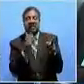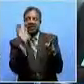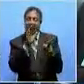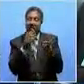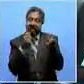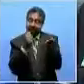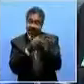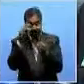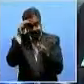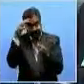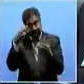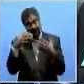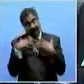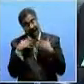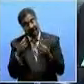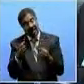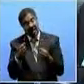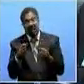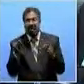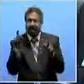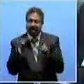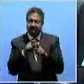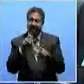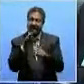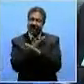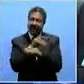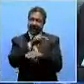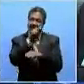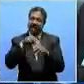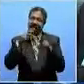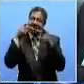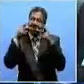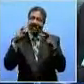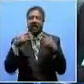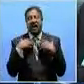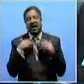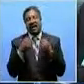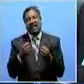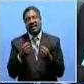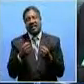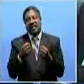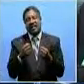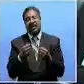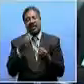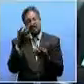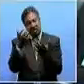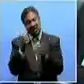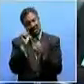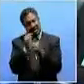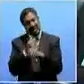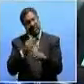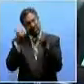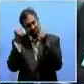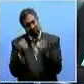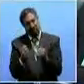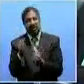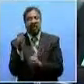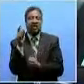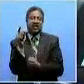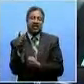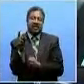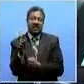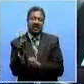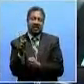and the Zambia National Public Health Institute in strengthening genomic sequencing and